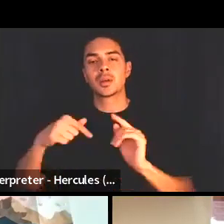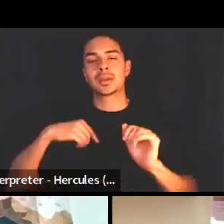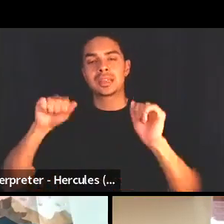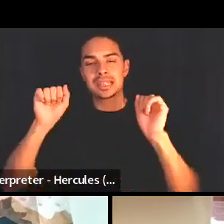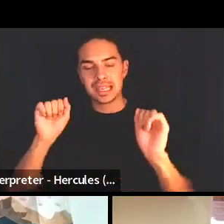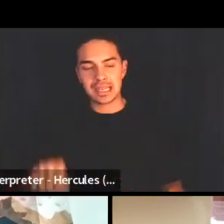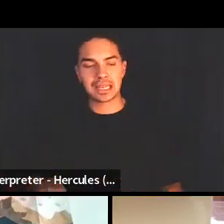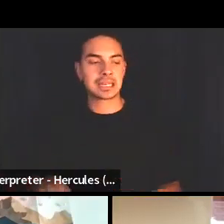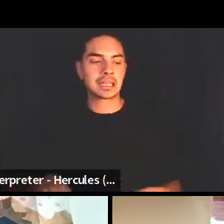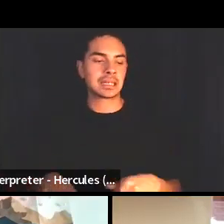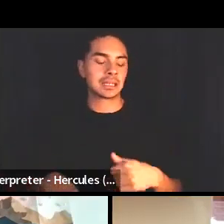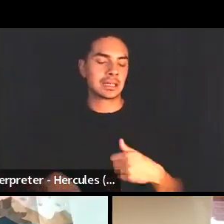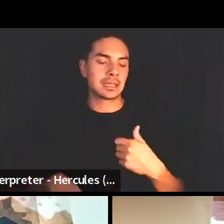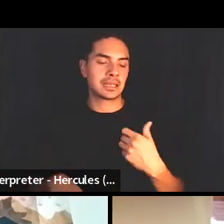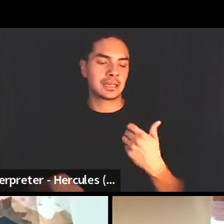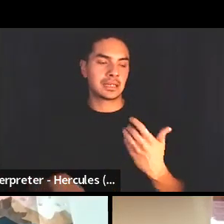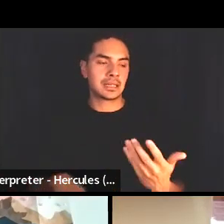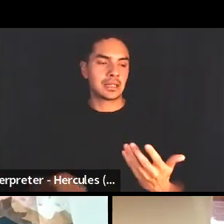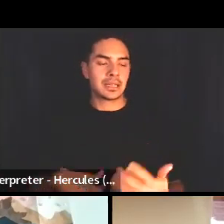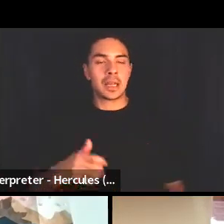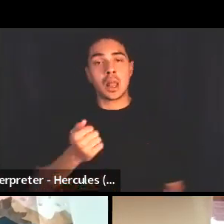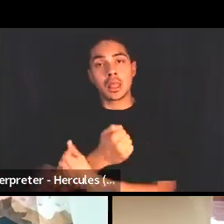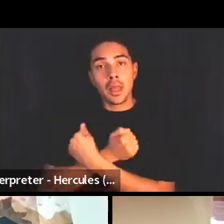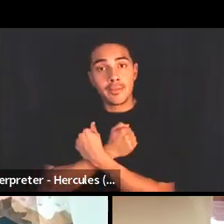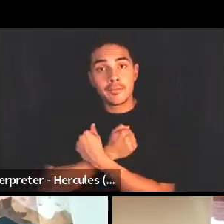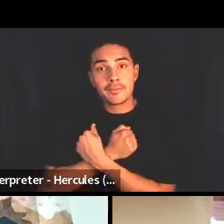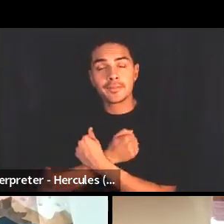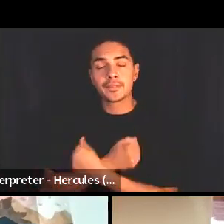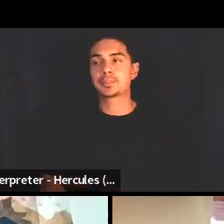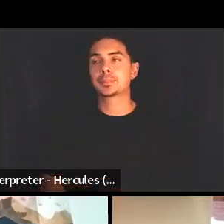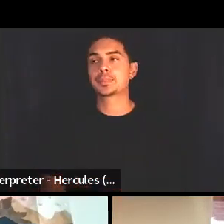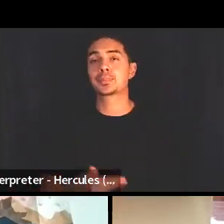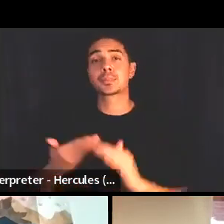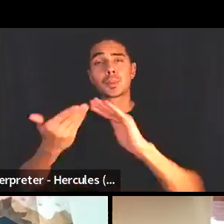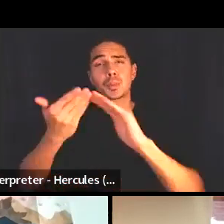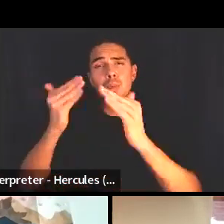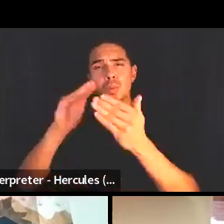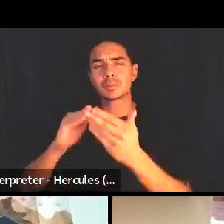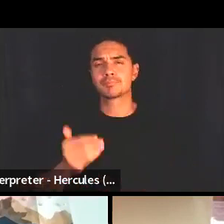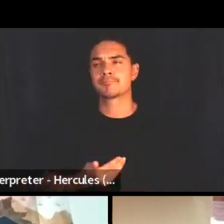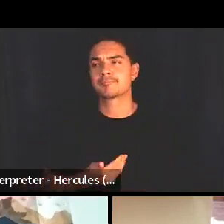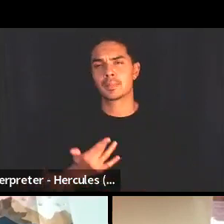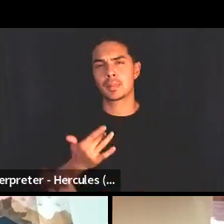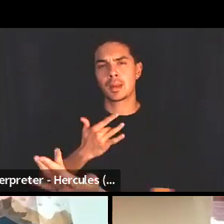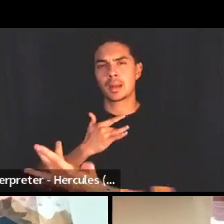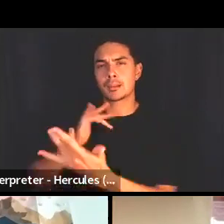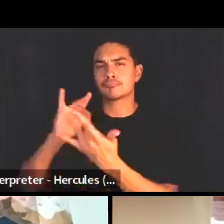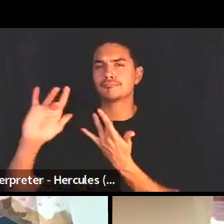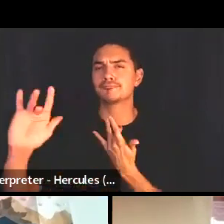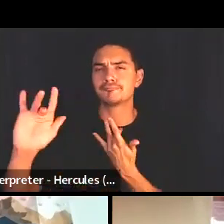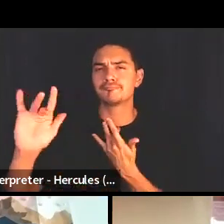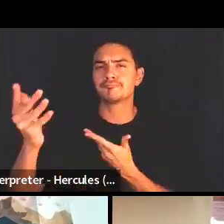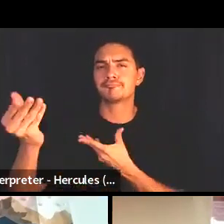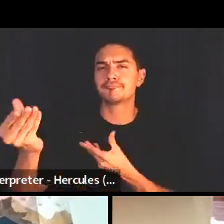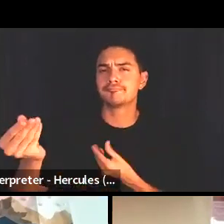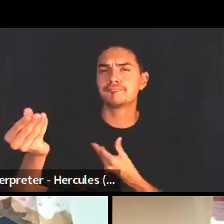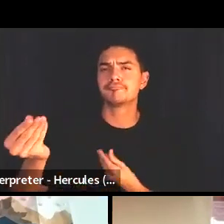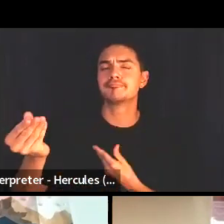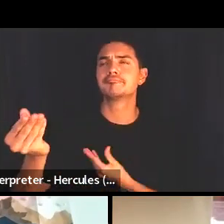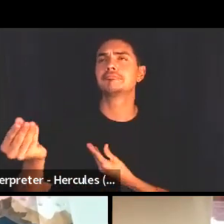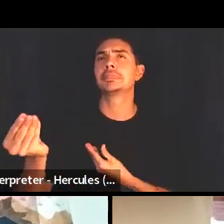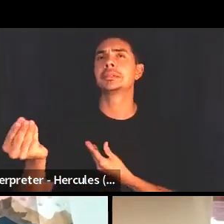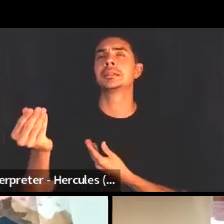expanding love and community and compassion, right? Like that's the role of an advocate. That's